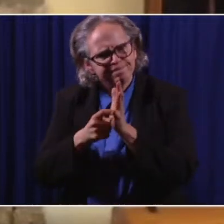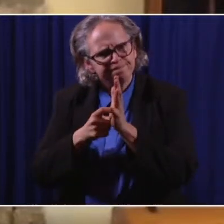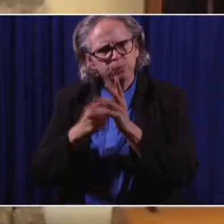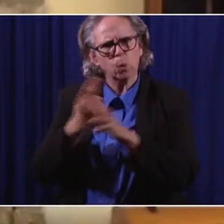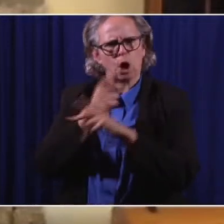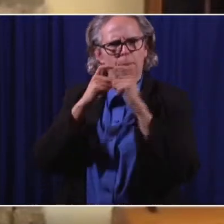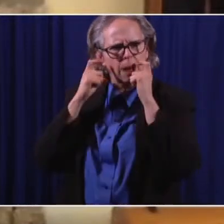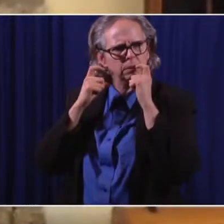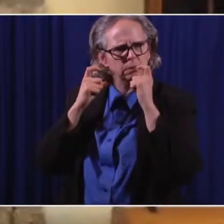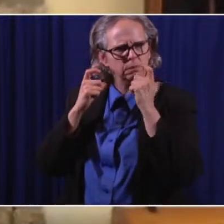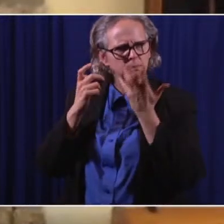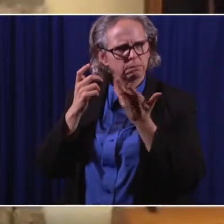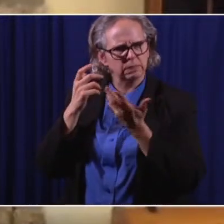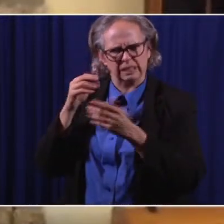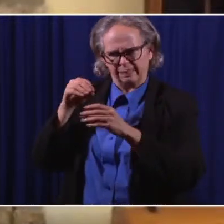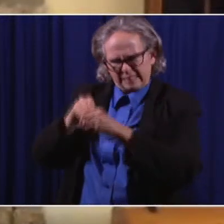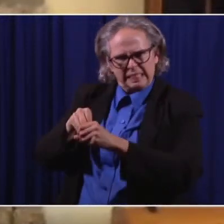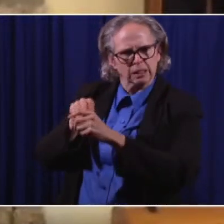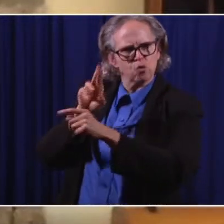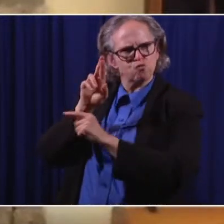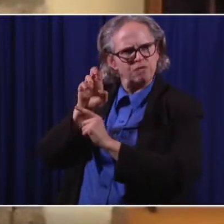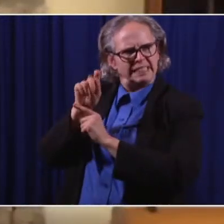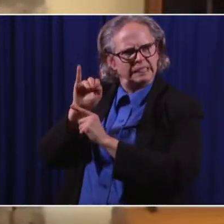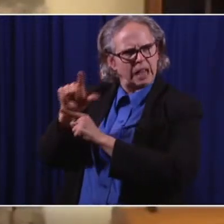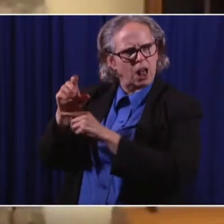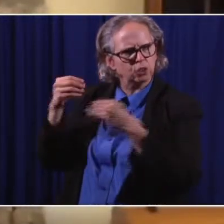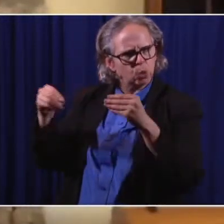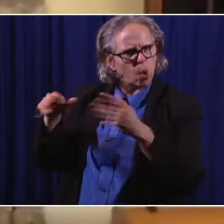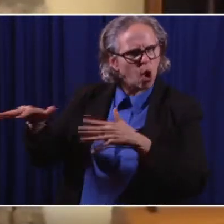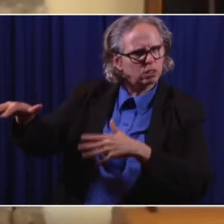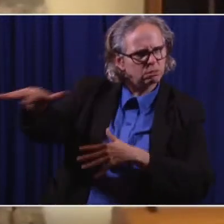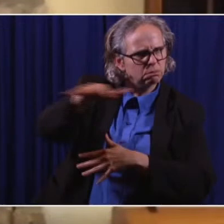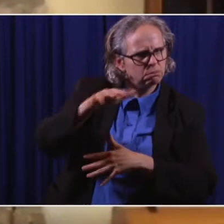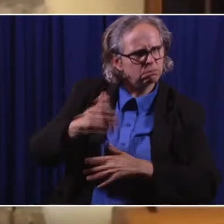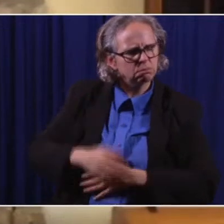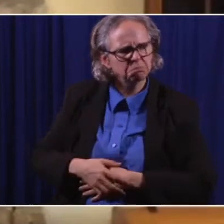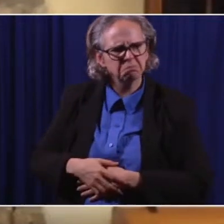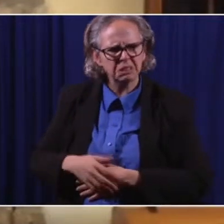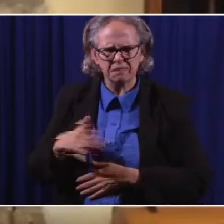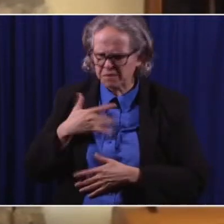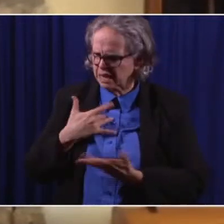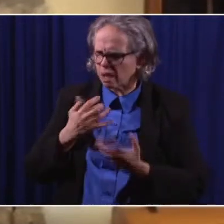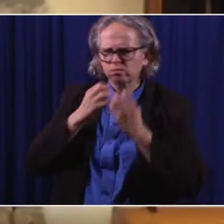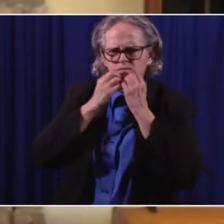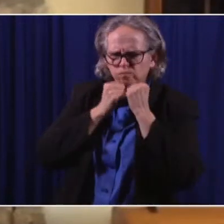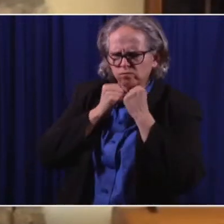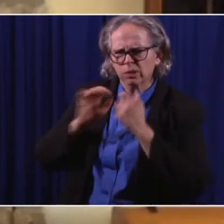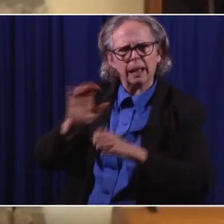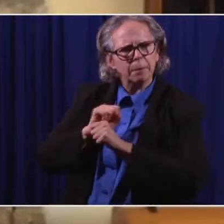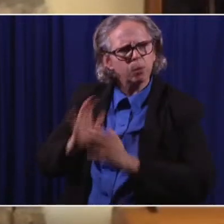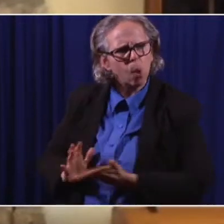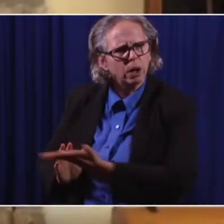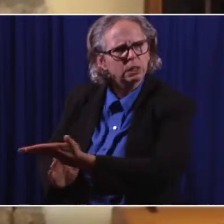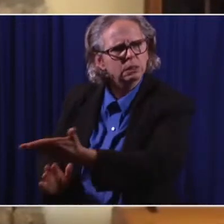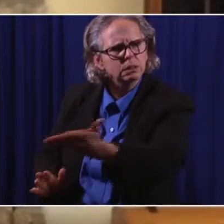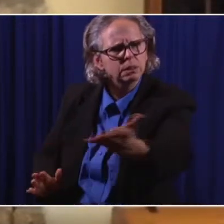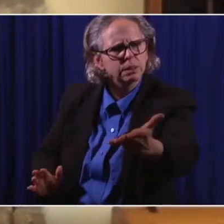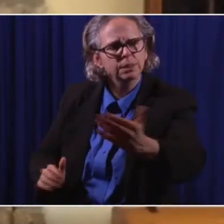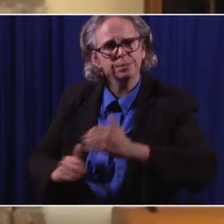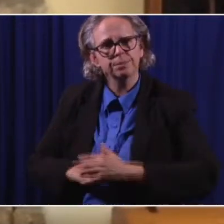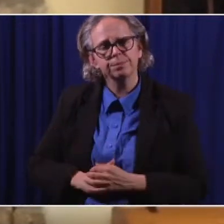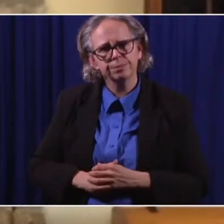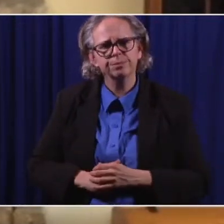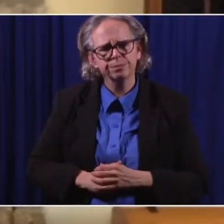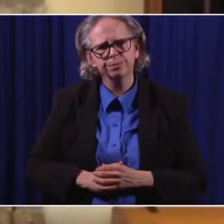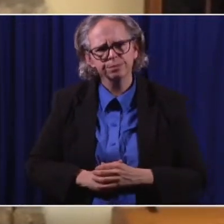those employees, a consistent policy in your business about not